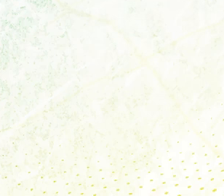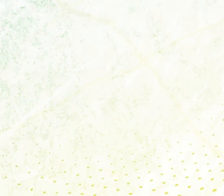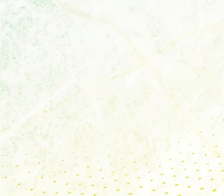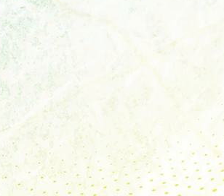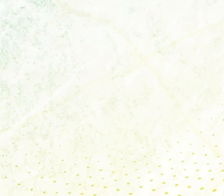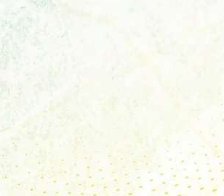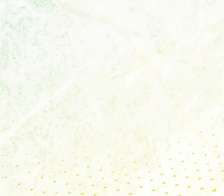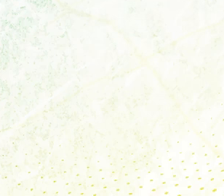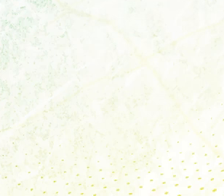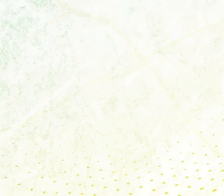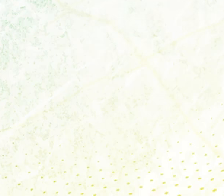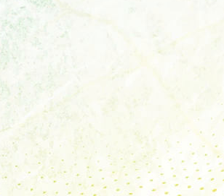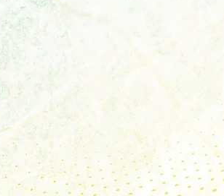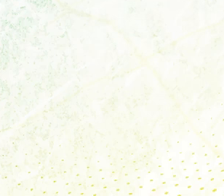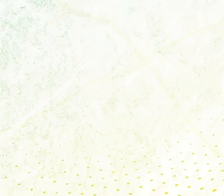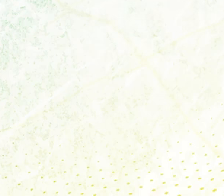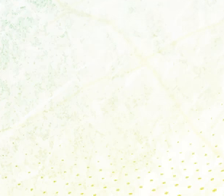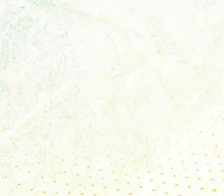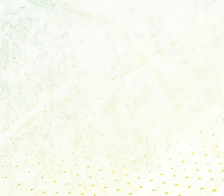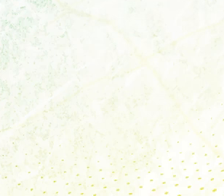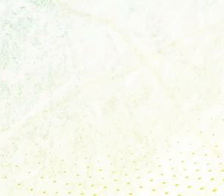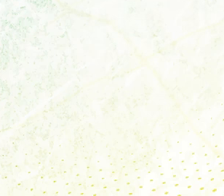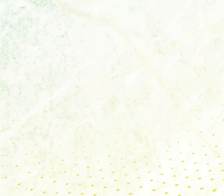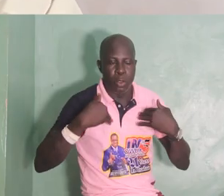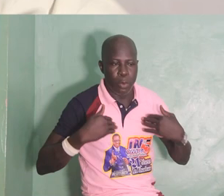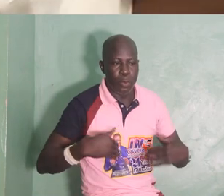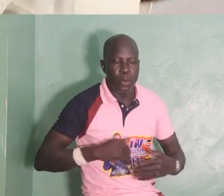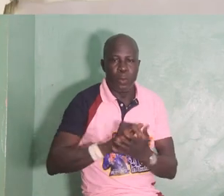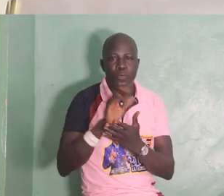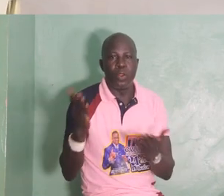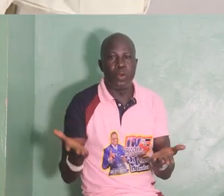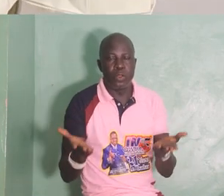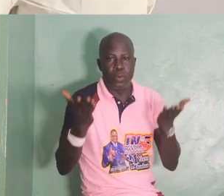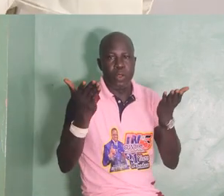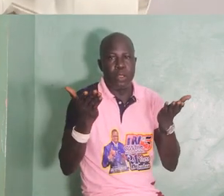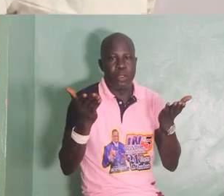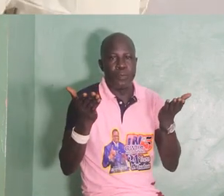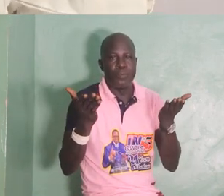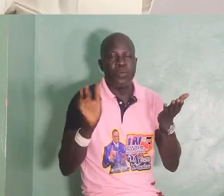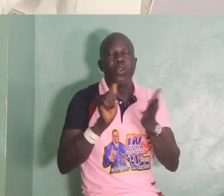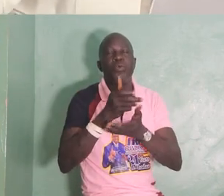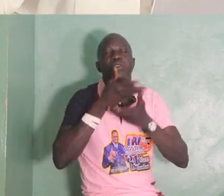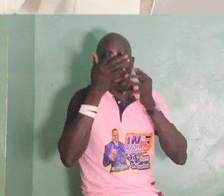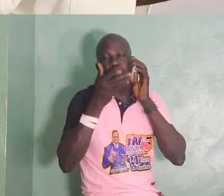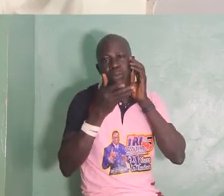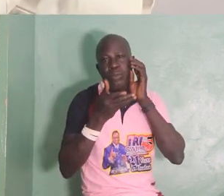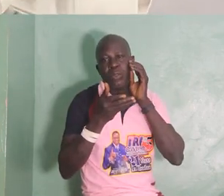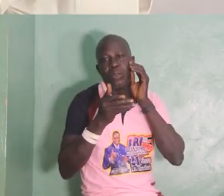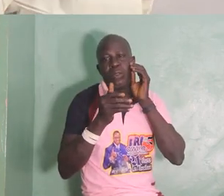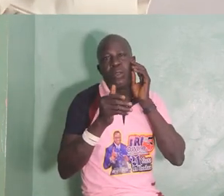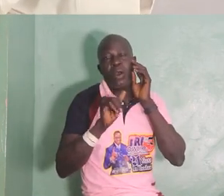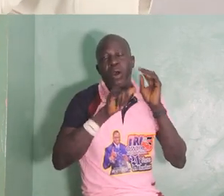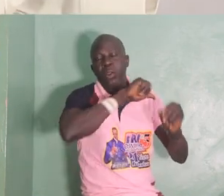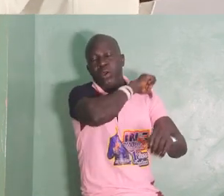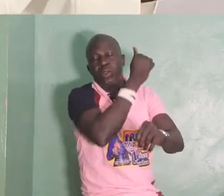to da mi lohun ni gbangba o e se egbe awo so lift up your head e pariwo o shout I say